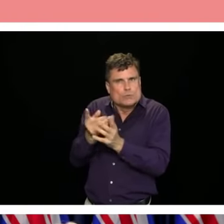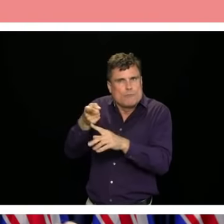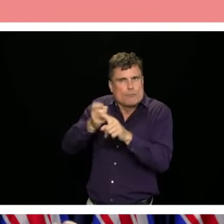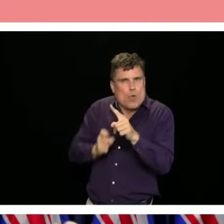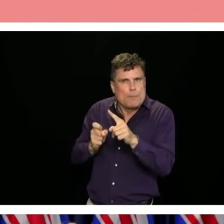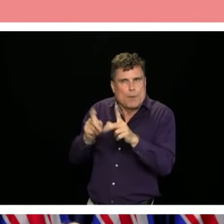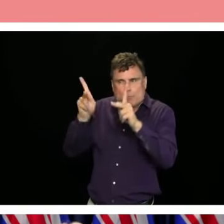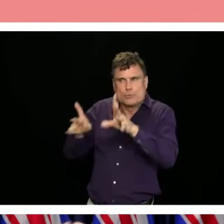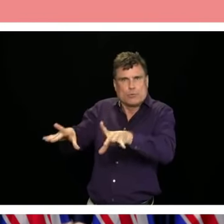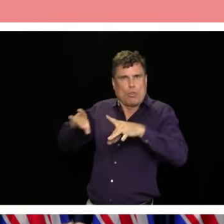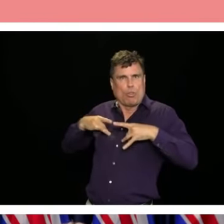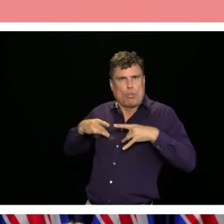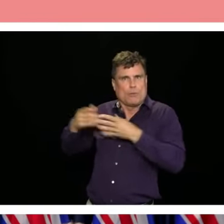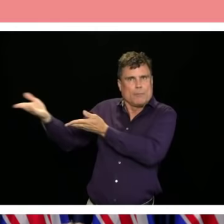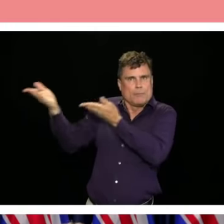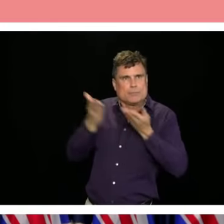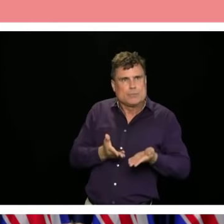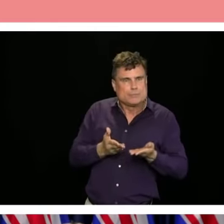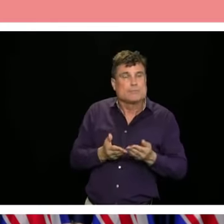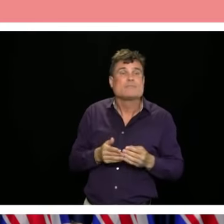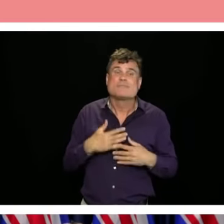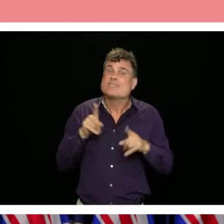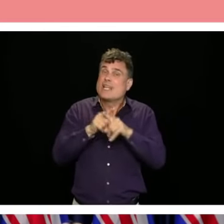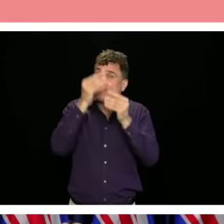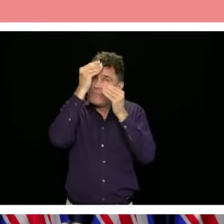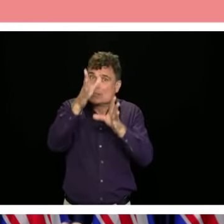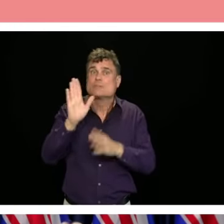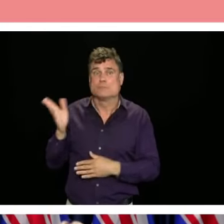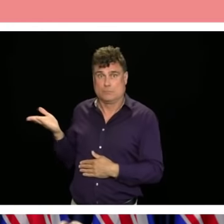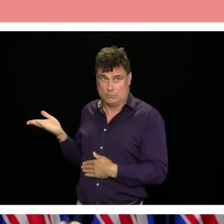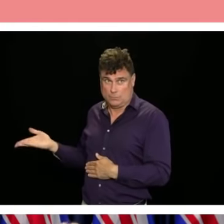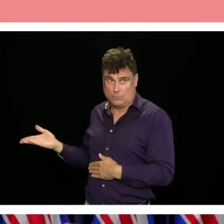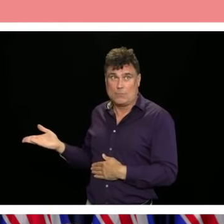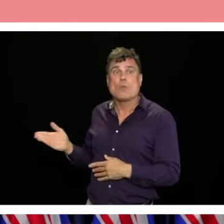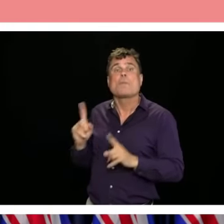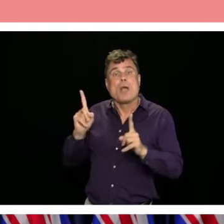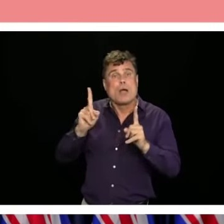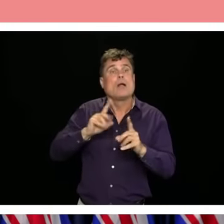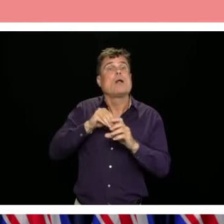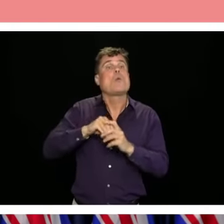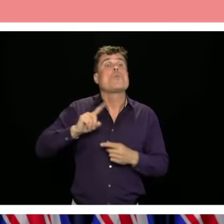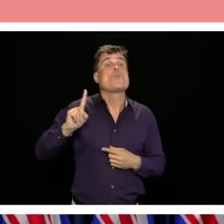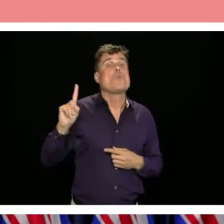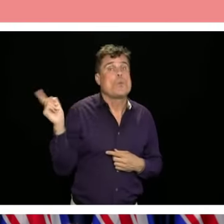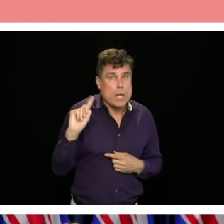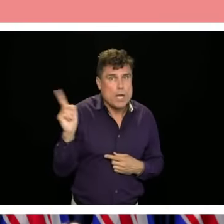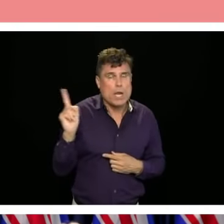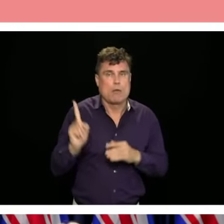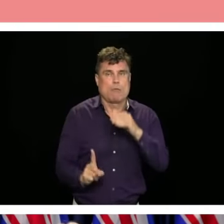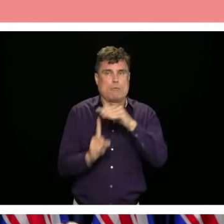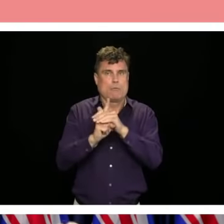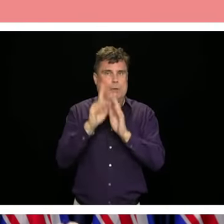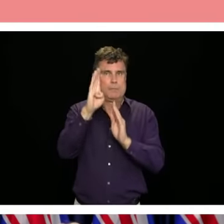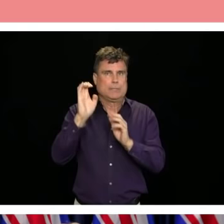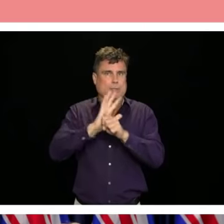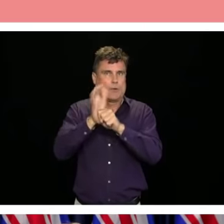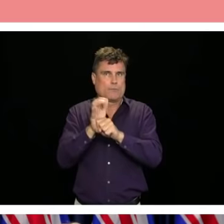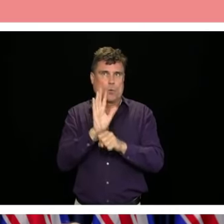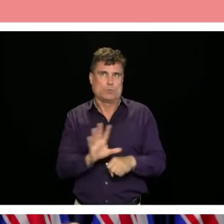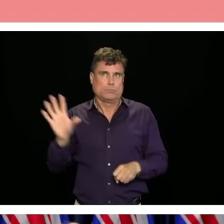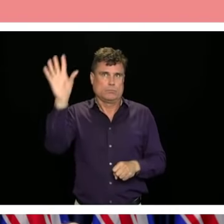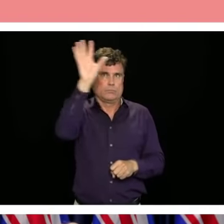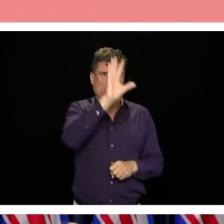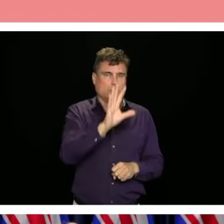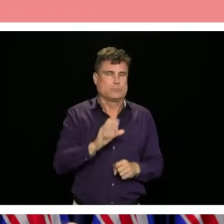we went forward, people returning to British Columbia and Canada from other parts of the world. So this is just a